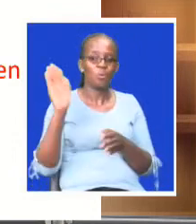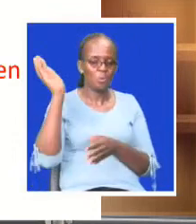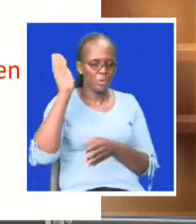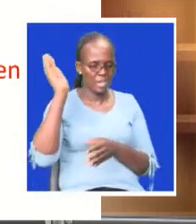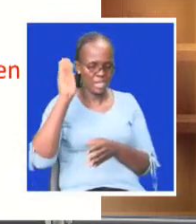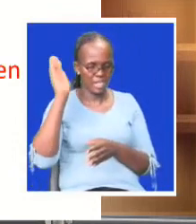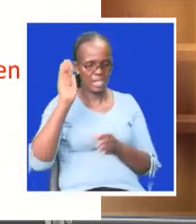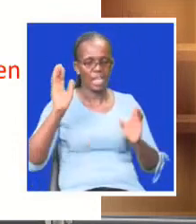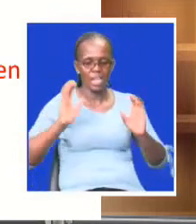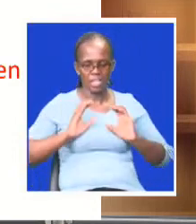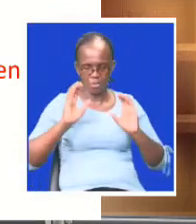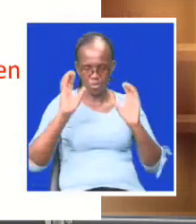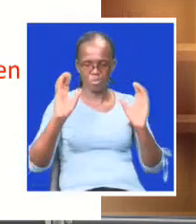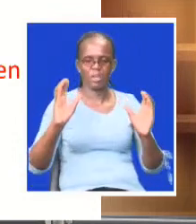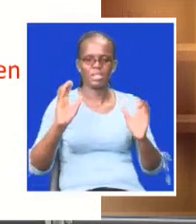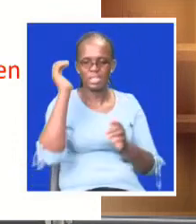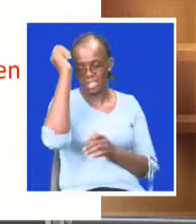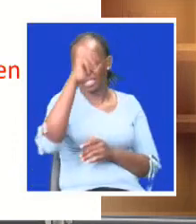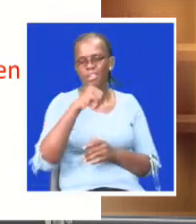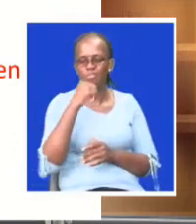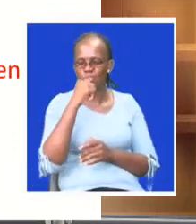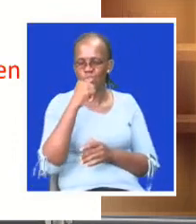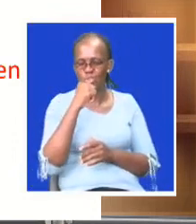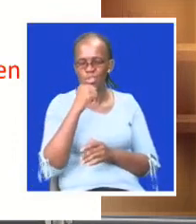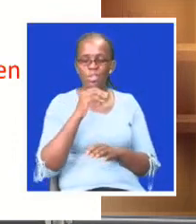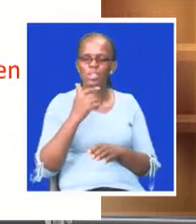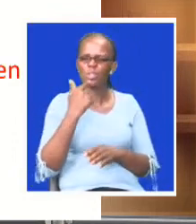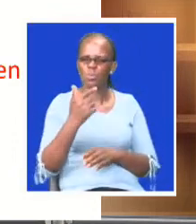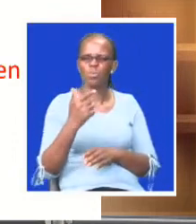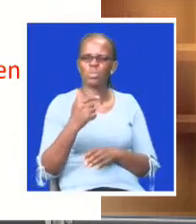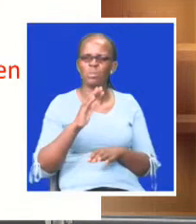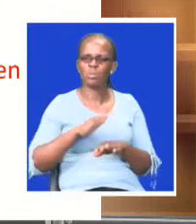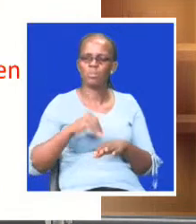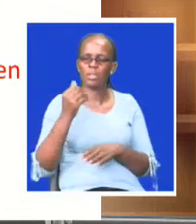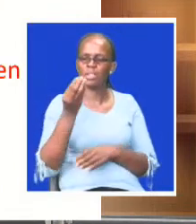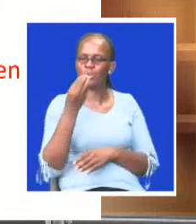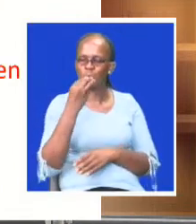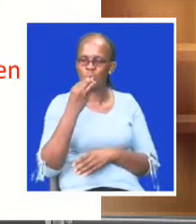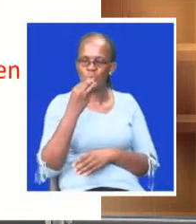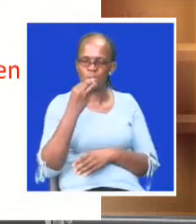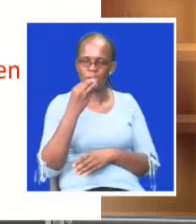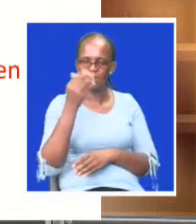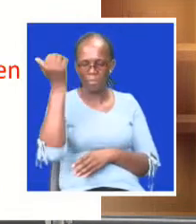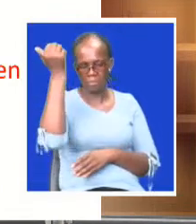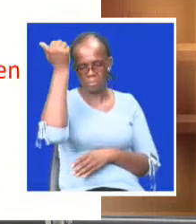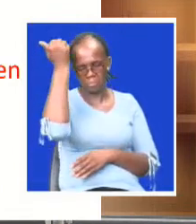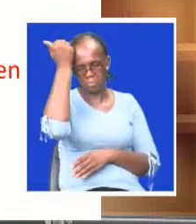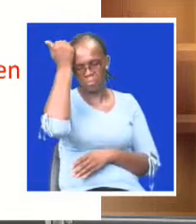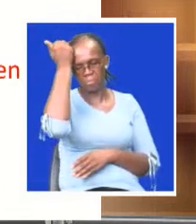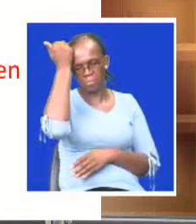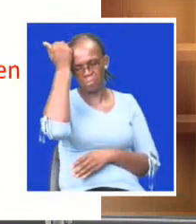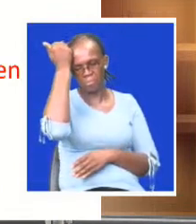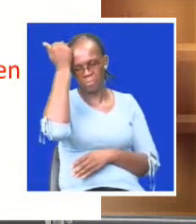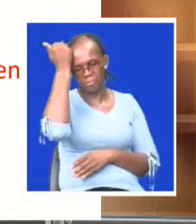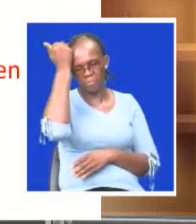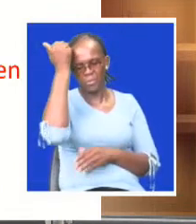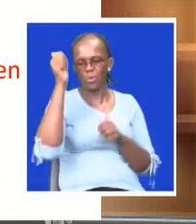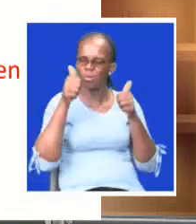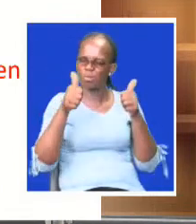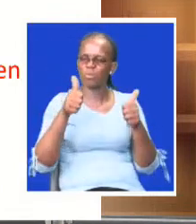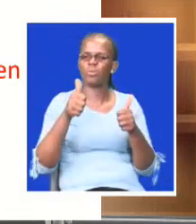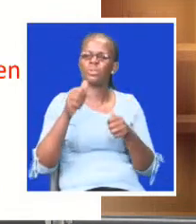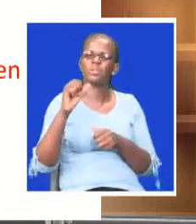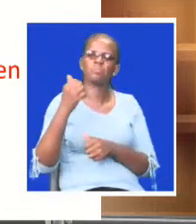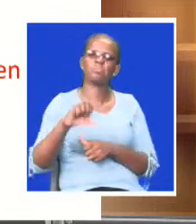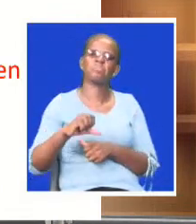of not eating from the tree of knowledge of good and evil. Then, however, one can say no.